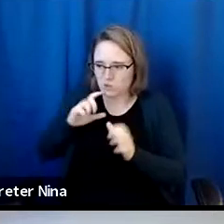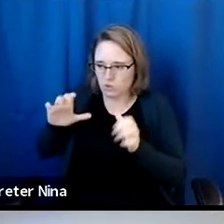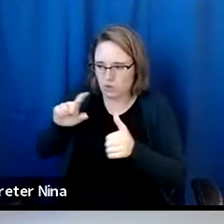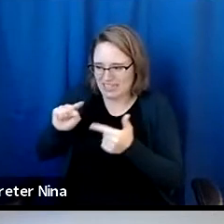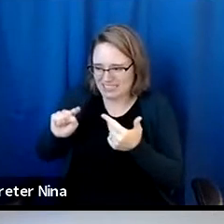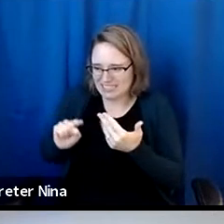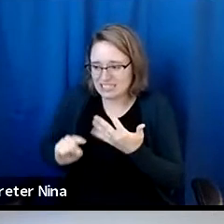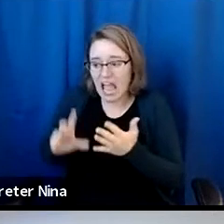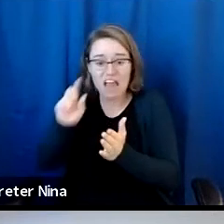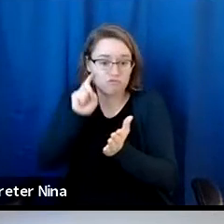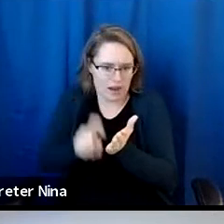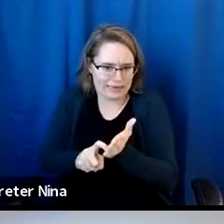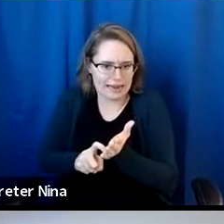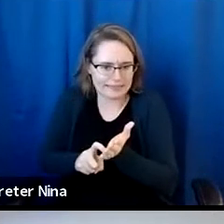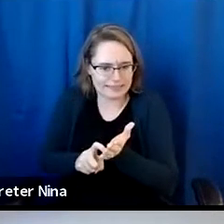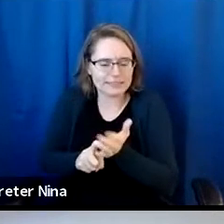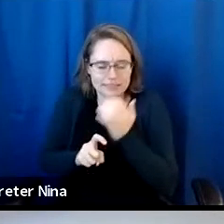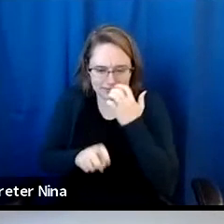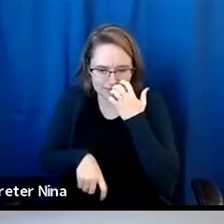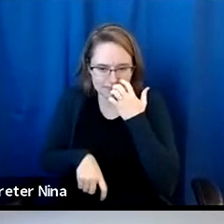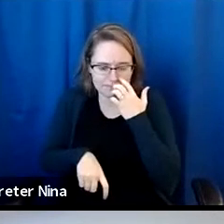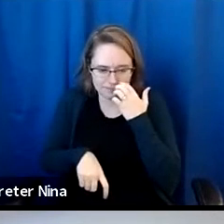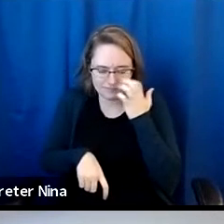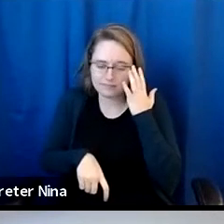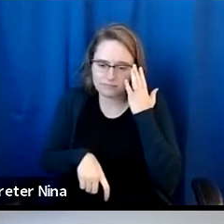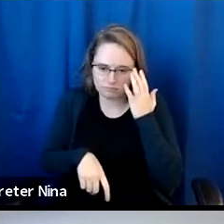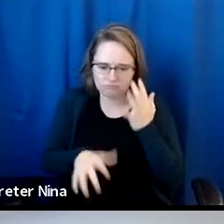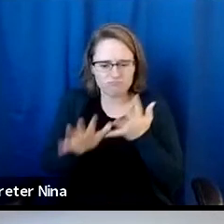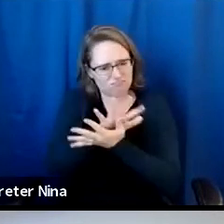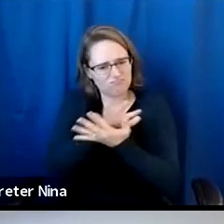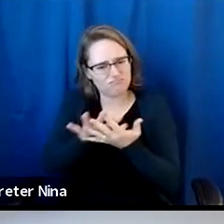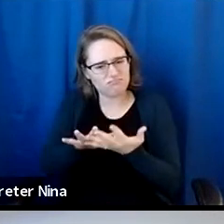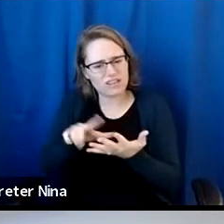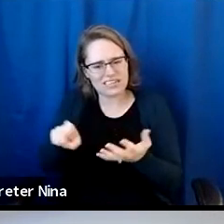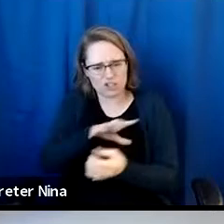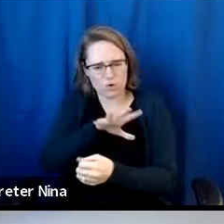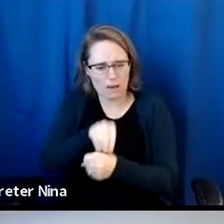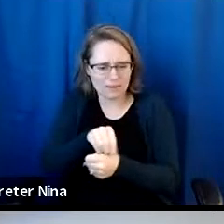recognize that. So I think that there's a lot of those pieces that have to come into place,